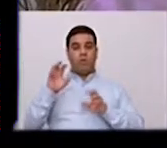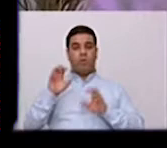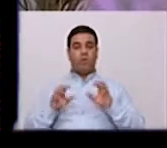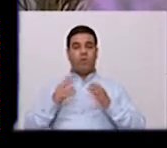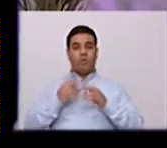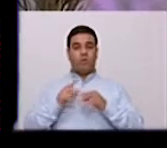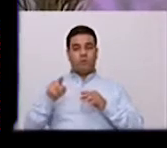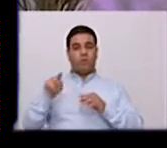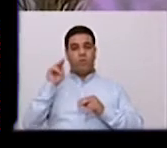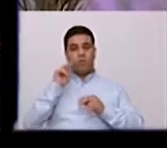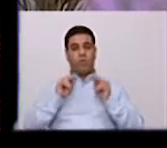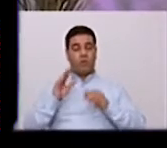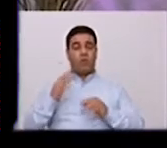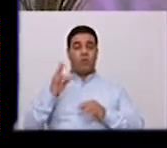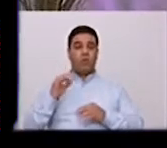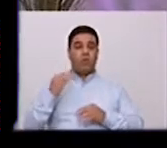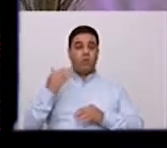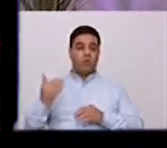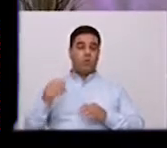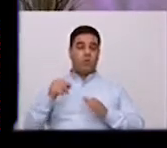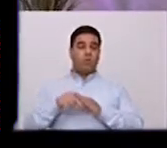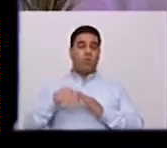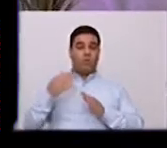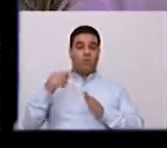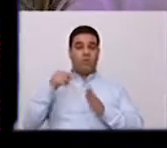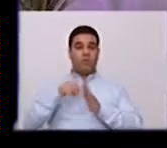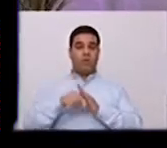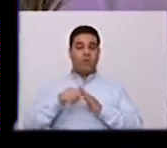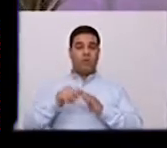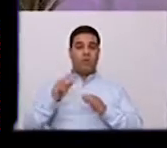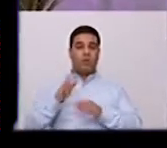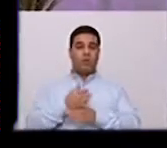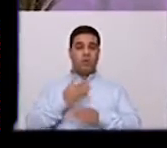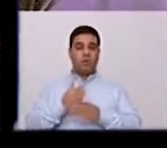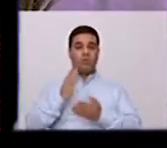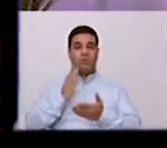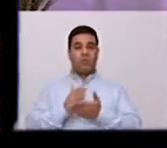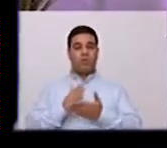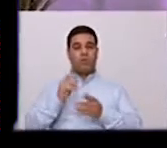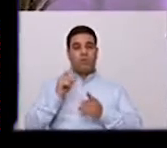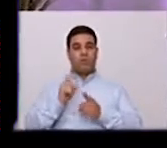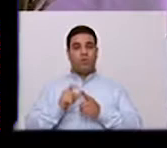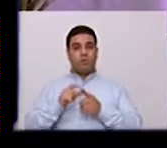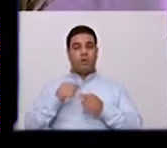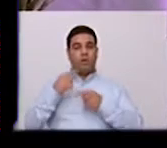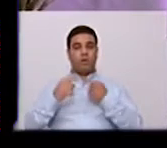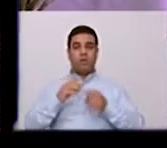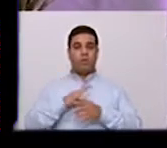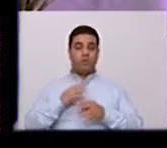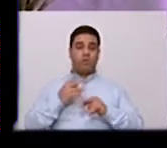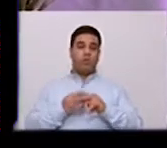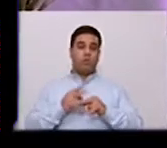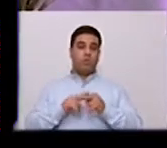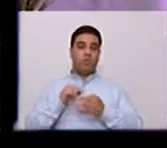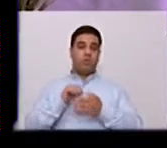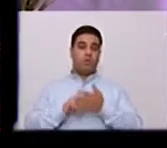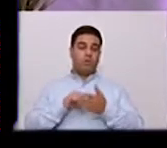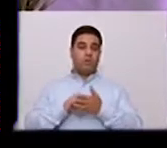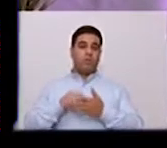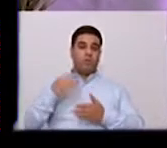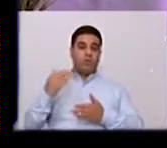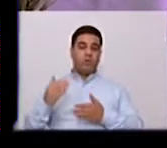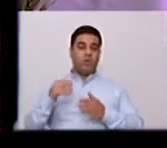ishlaymiz. Lekin bunda ular o'rtasida ajralish borganligi to'g'risida so'z aytilmagan, shuning uchun ham